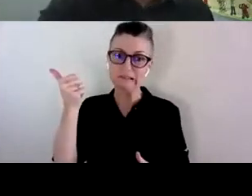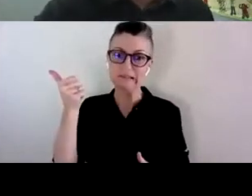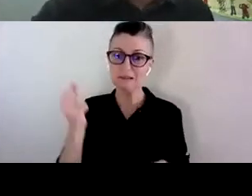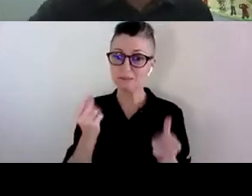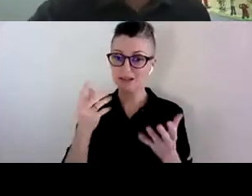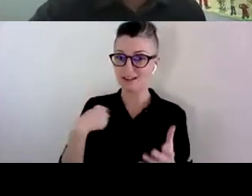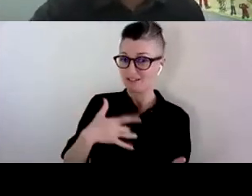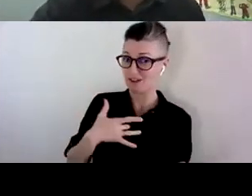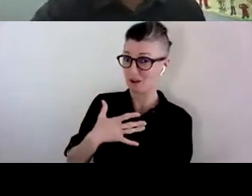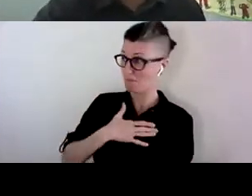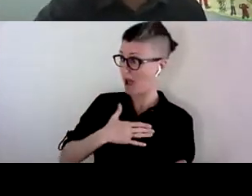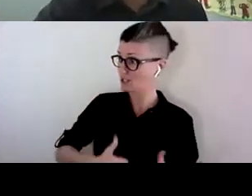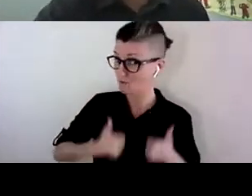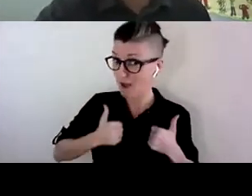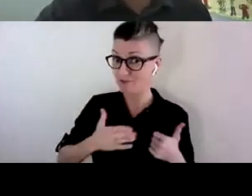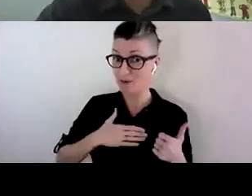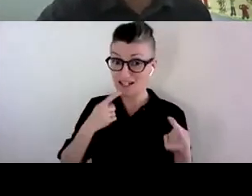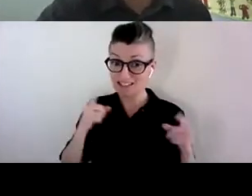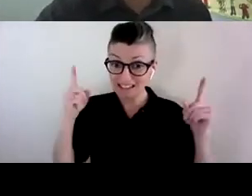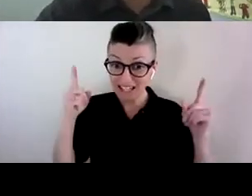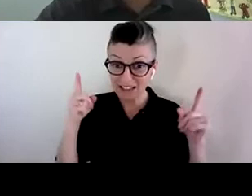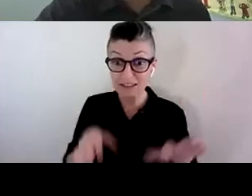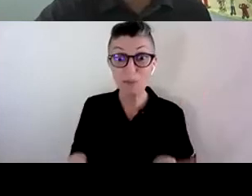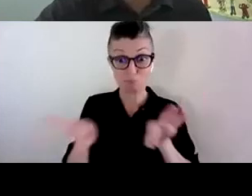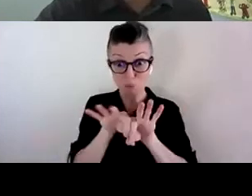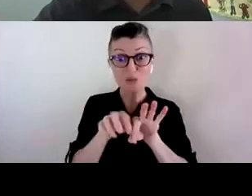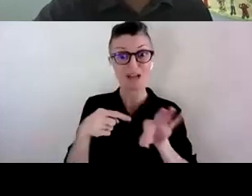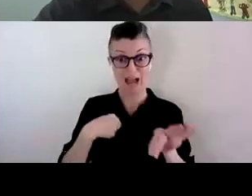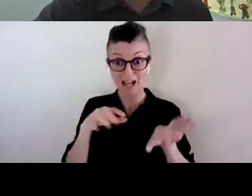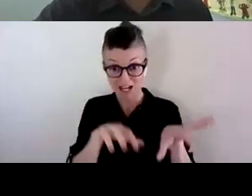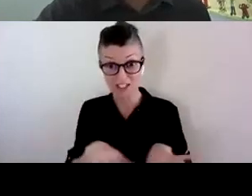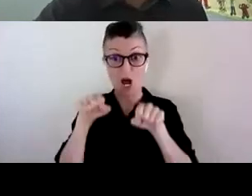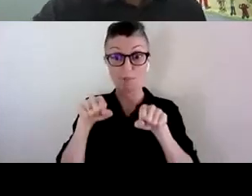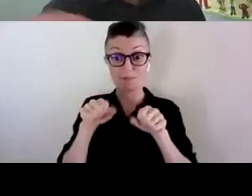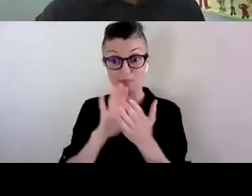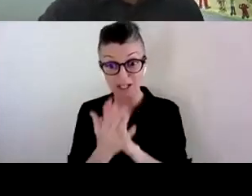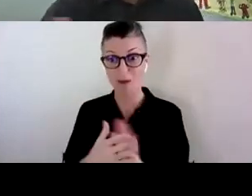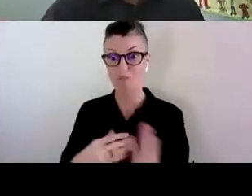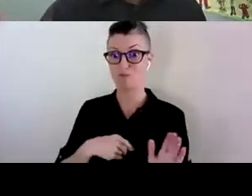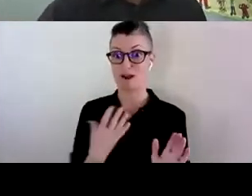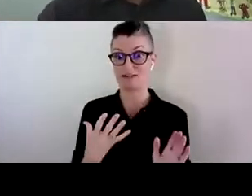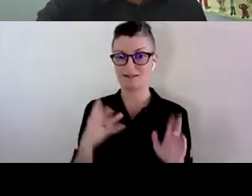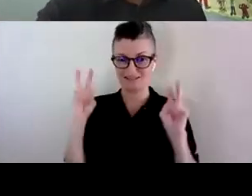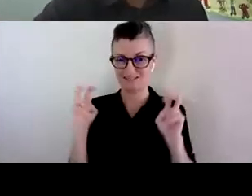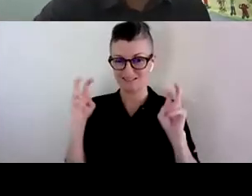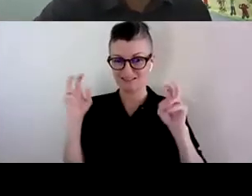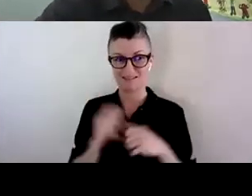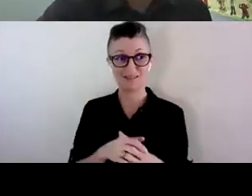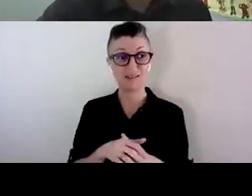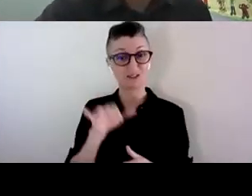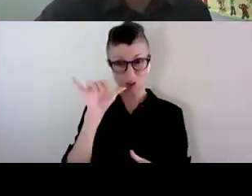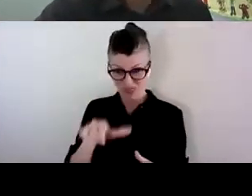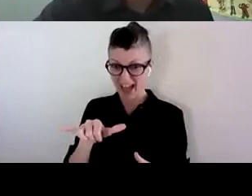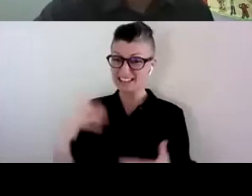even our survival depended on how much we understood and adopted whiteness. So sure, right, the damages of living in a sick,